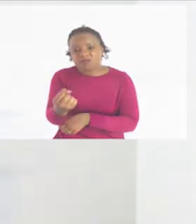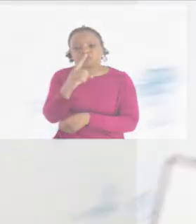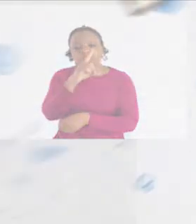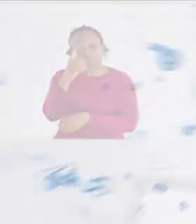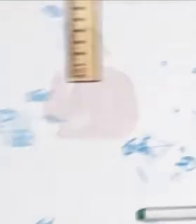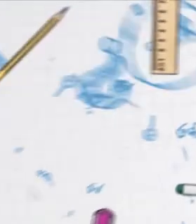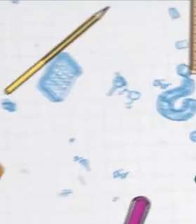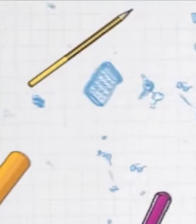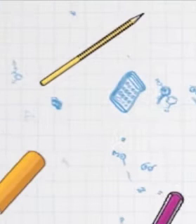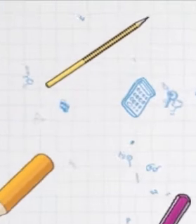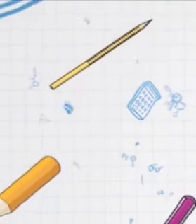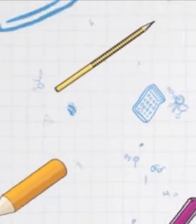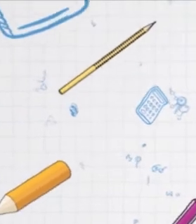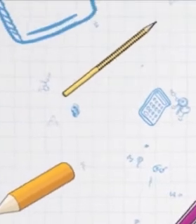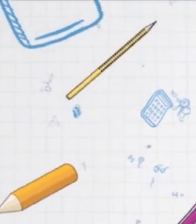questions.